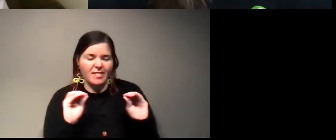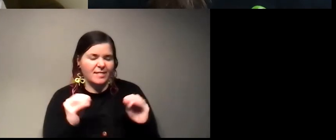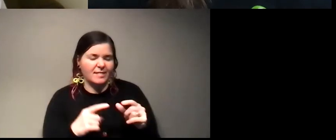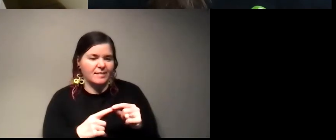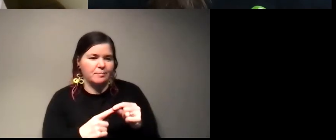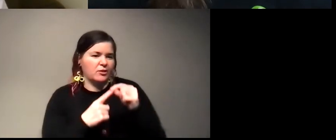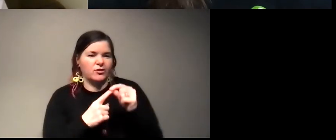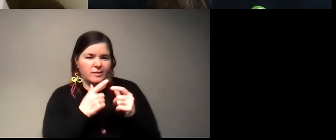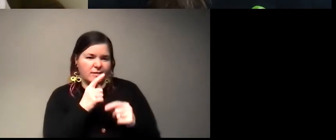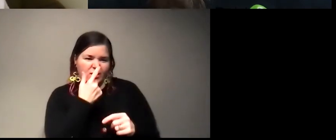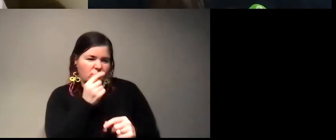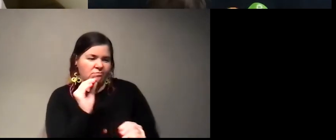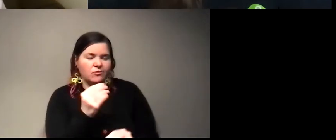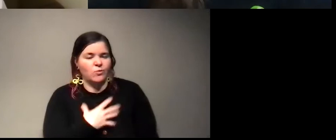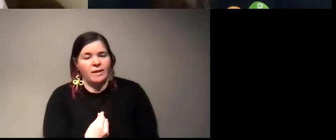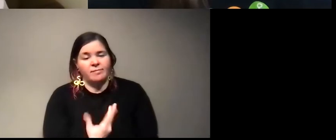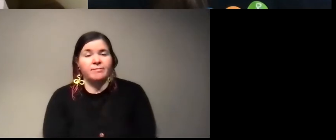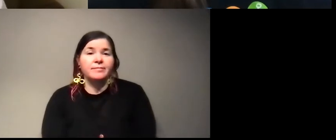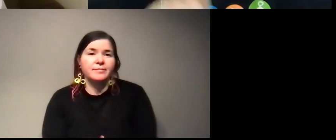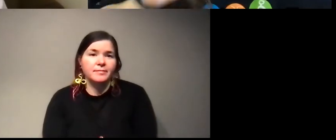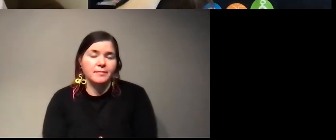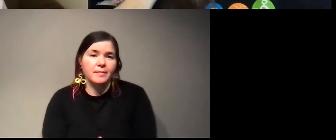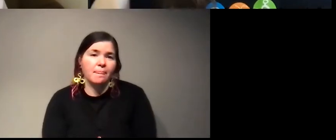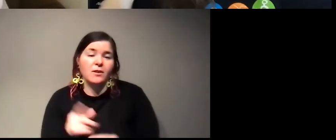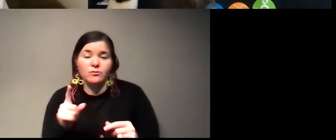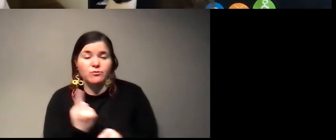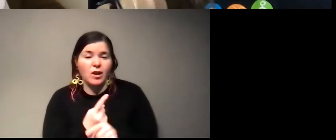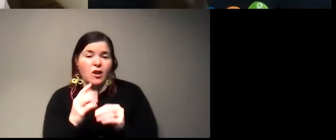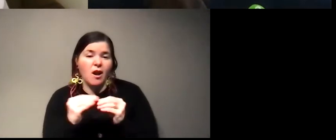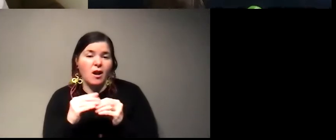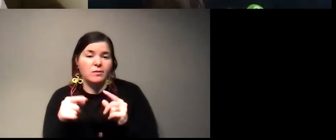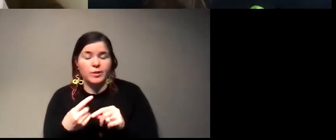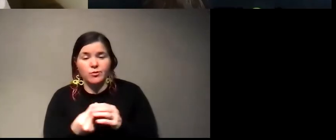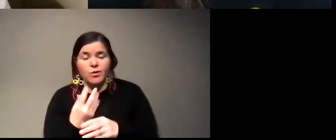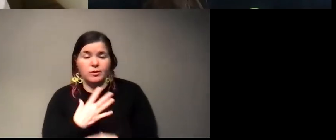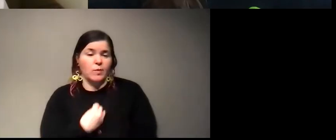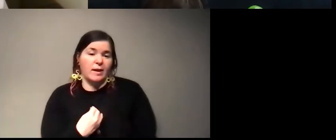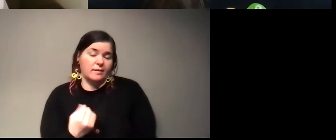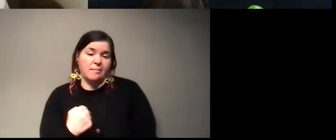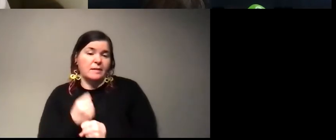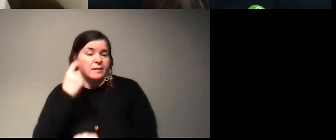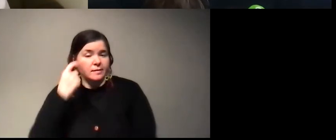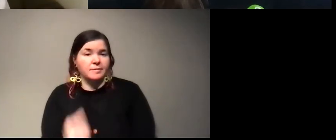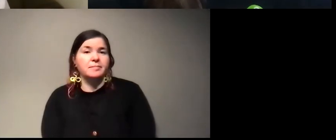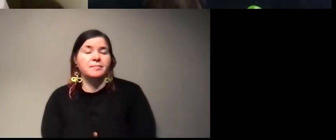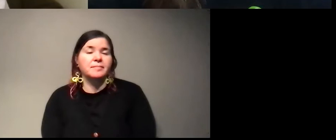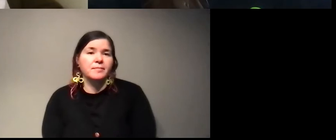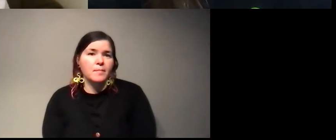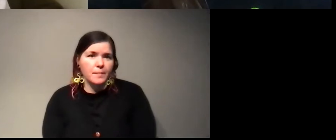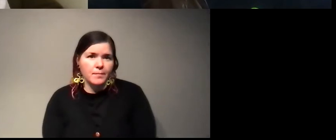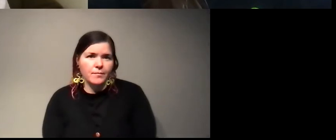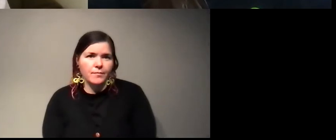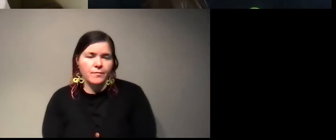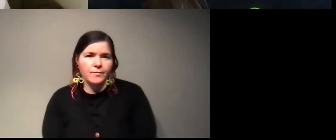super interesting. It's just white. Just white. Because cotton, when it grows, is white. So that makes sense. Very cool.